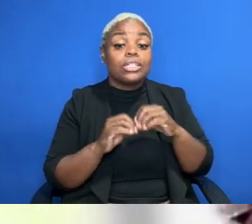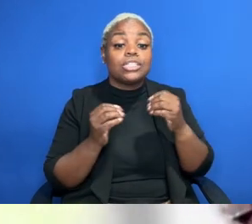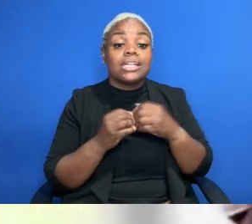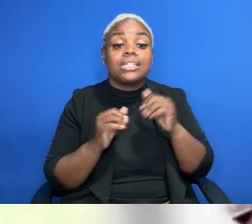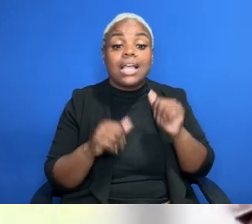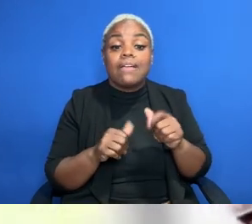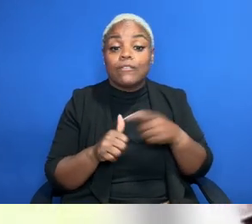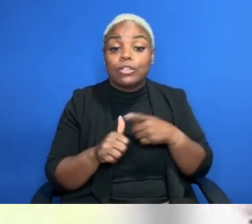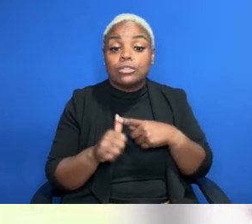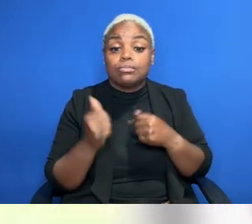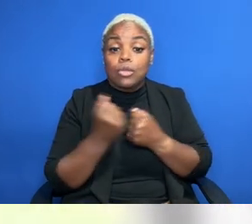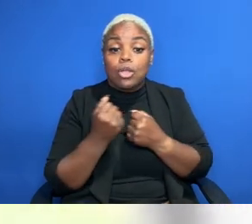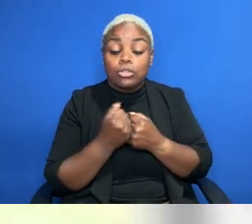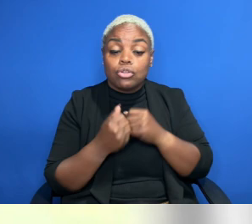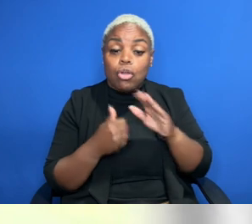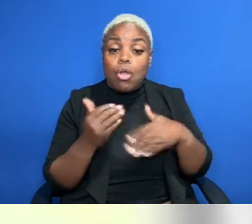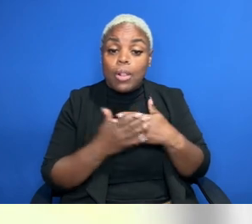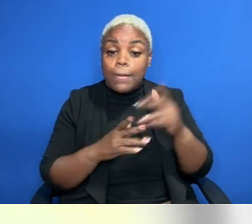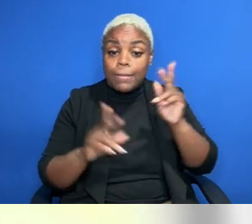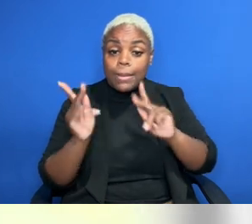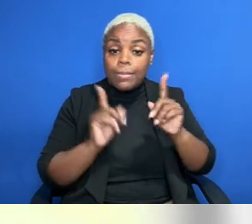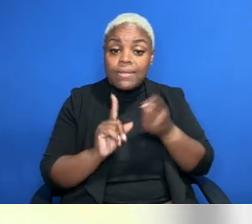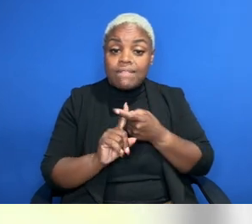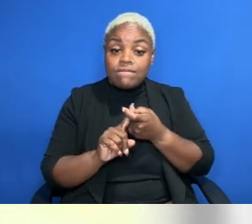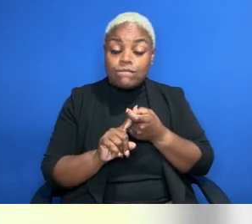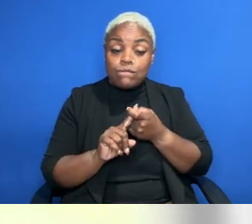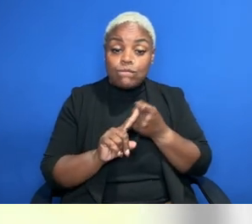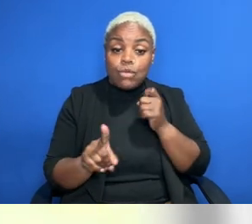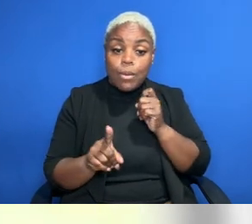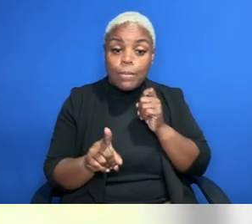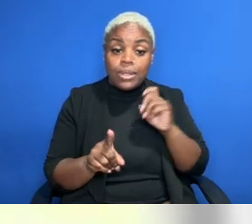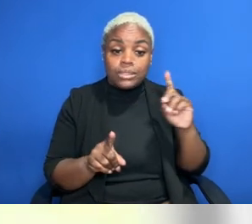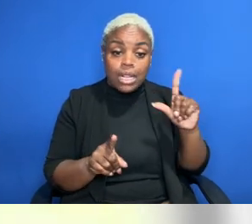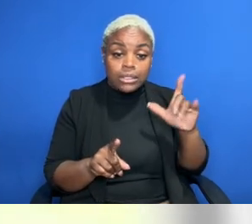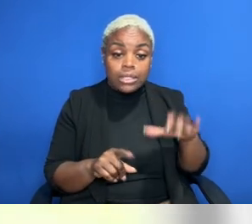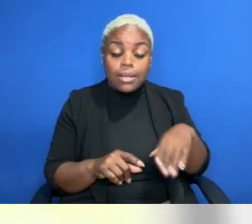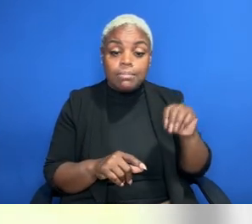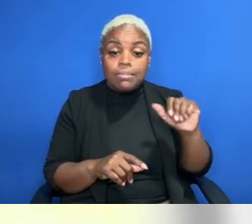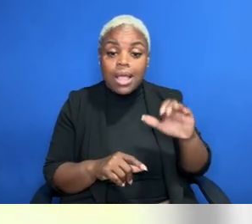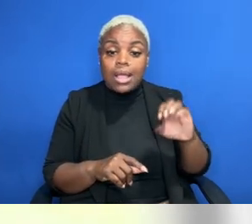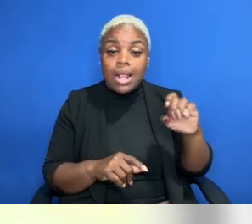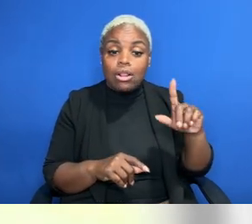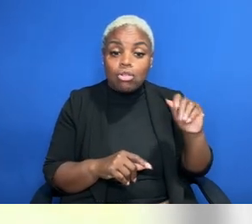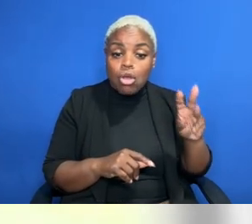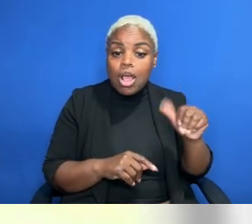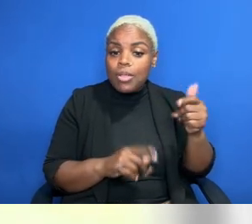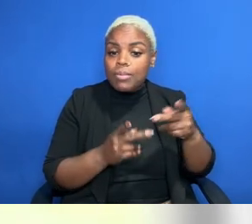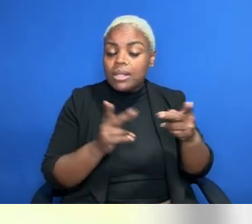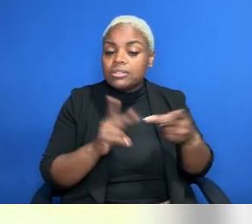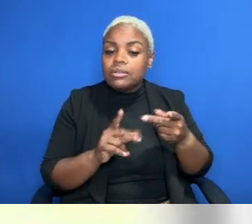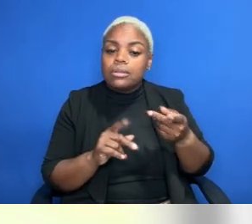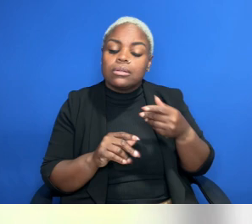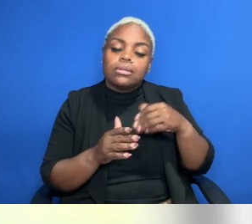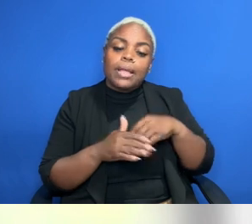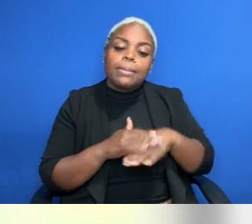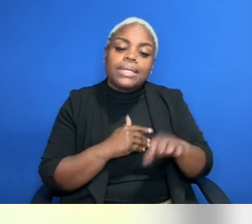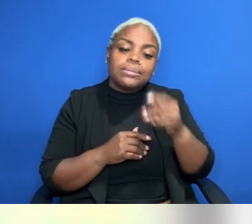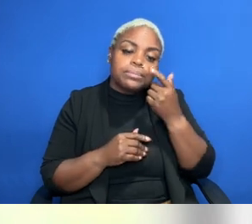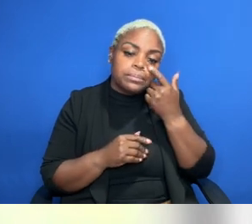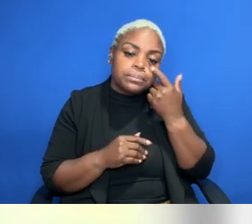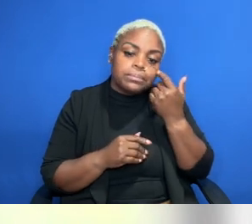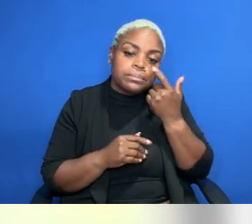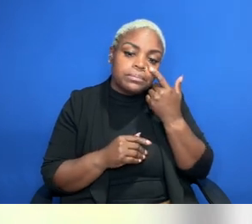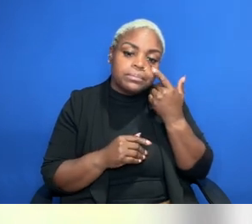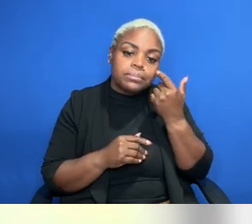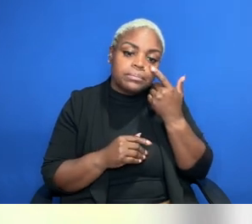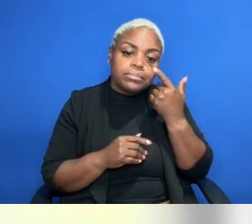that. And those organizations can, first of all, sponsor people from DLC, from MAC, from EdLaw,